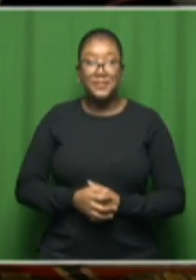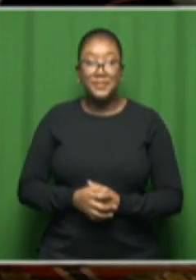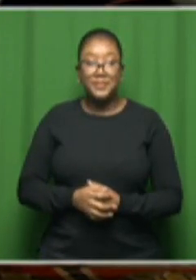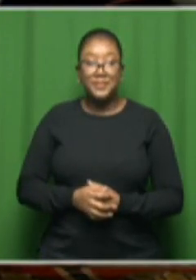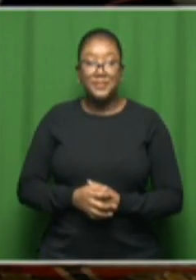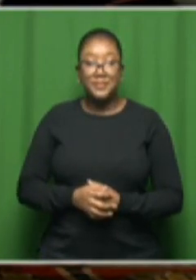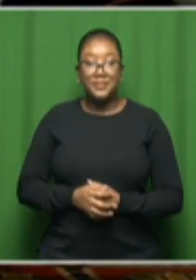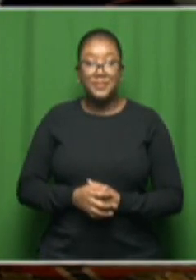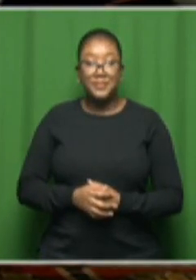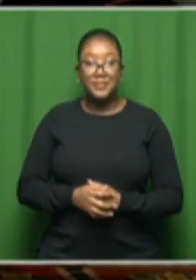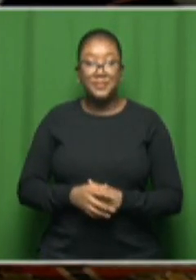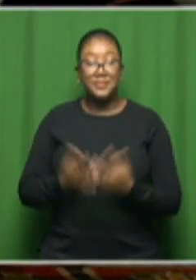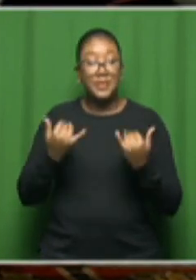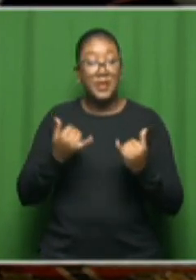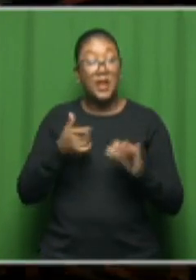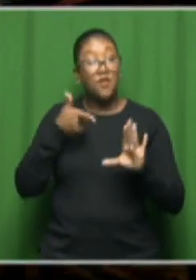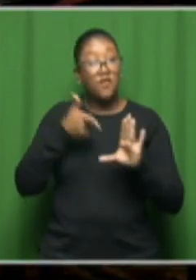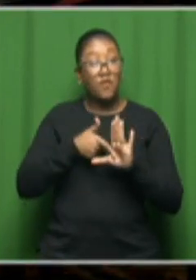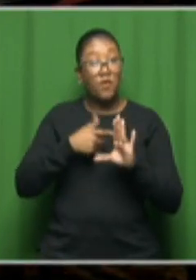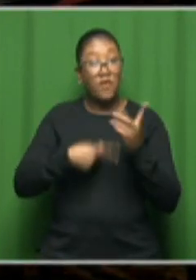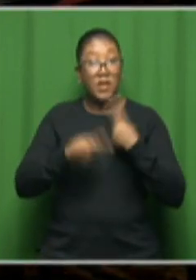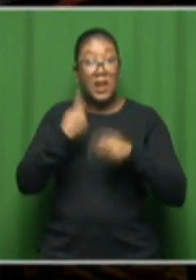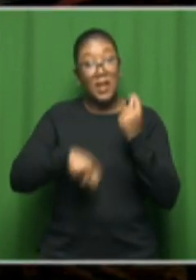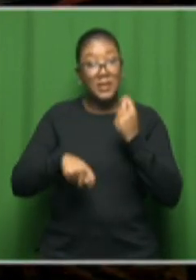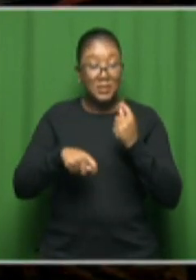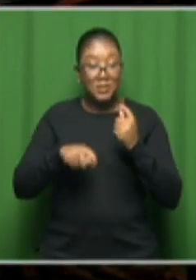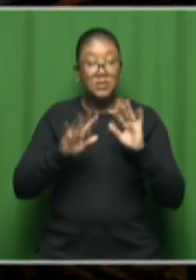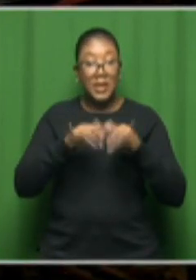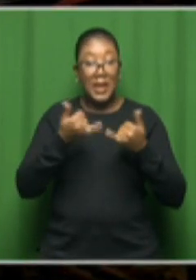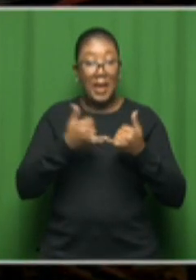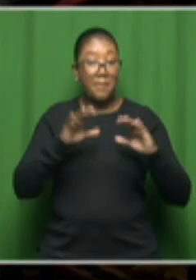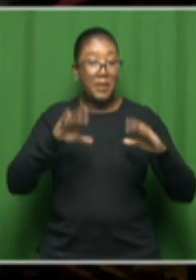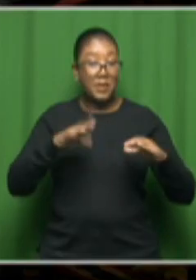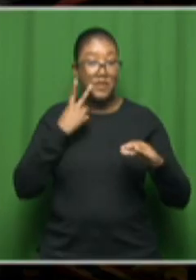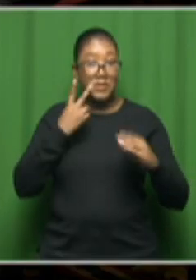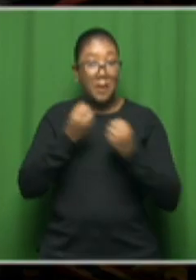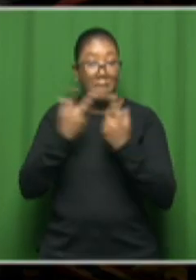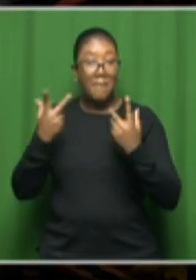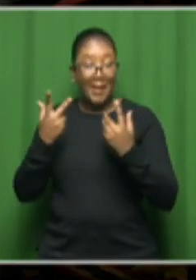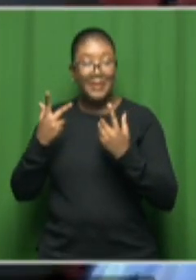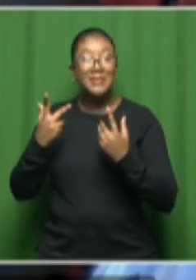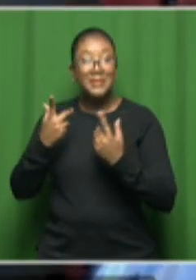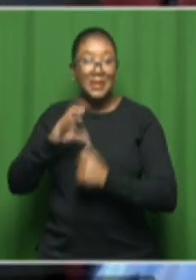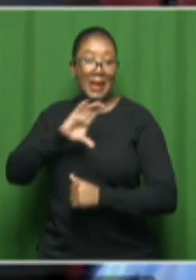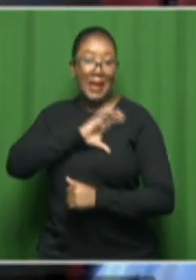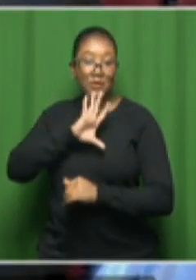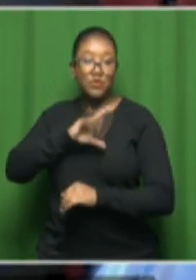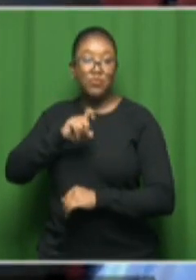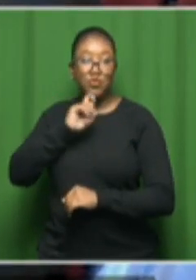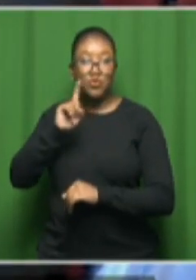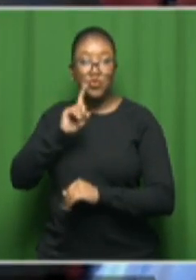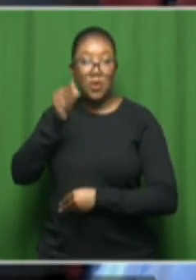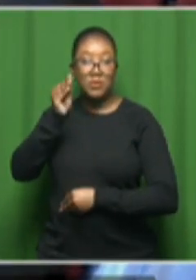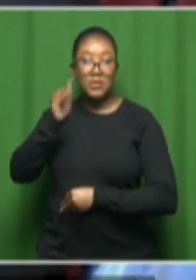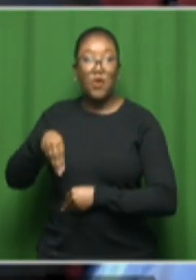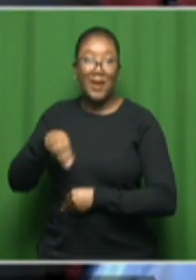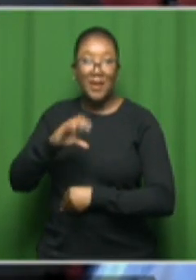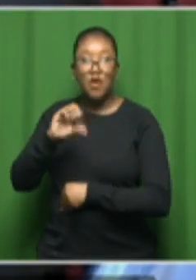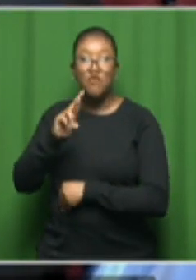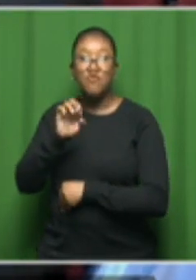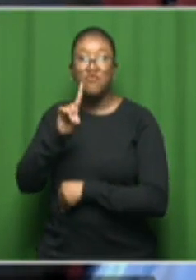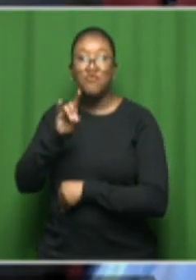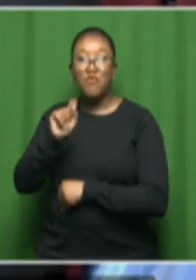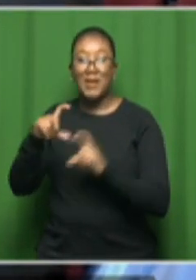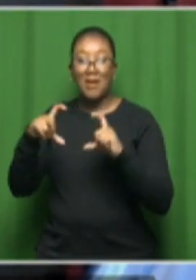Fuel retailers say current economic challenges have seen more consumers use credit cards to purchase fuel. They say as much as 80% of